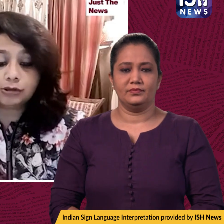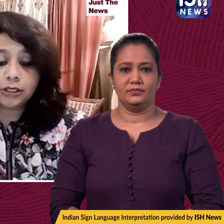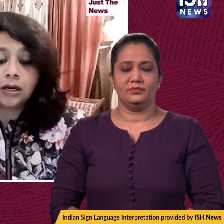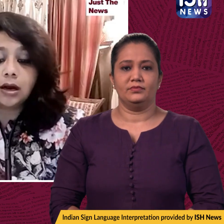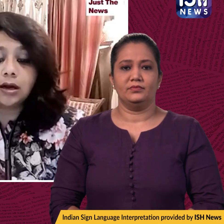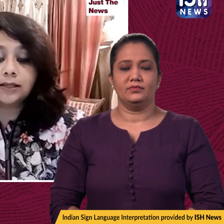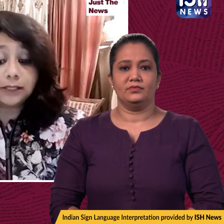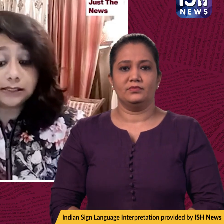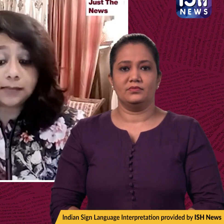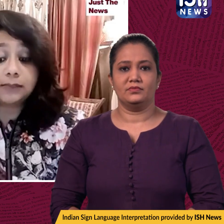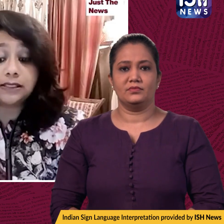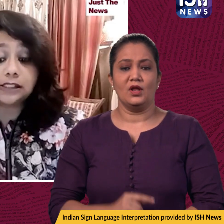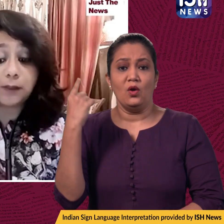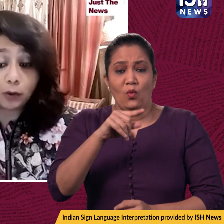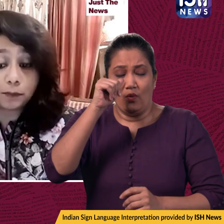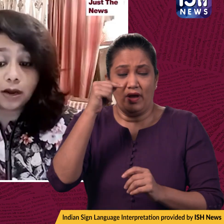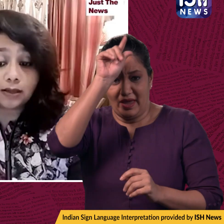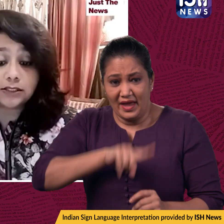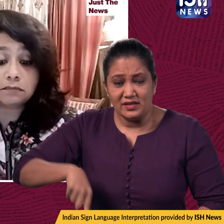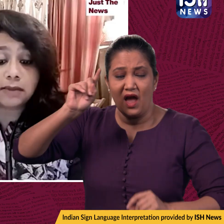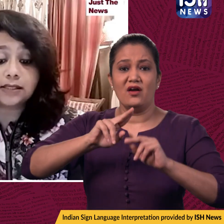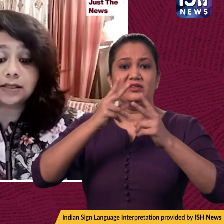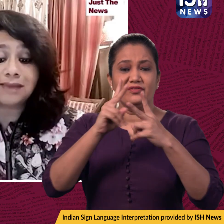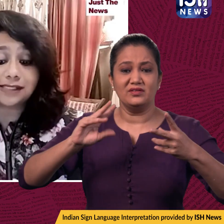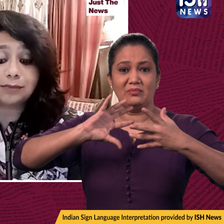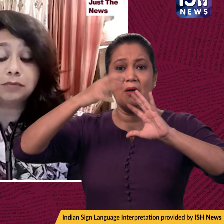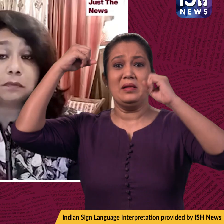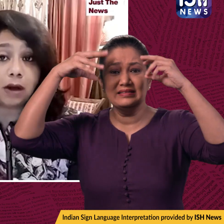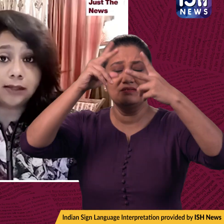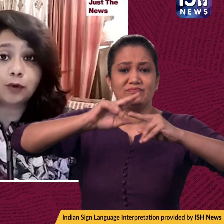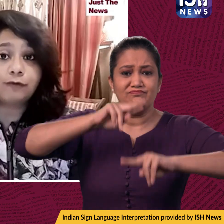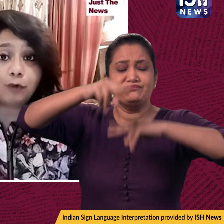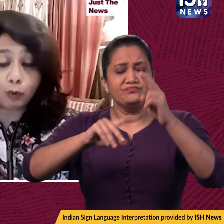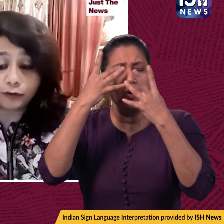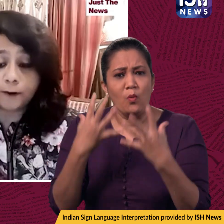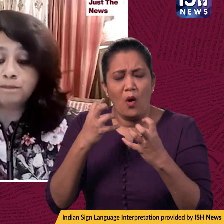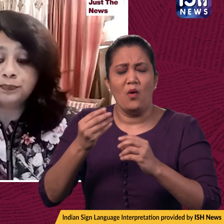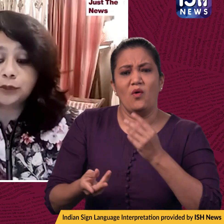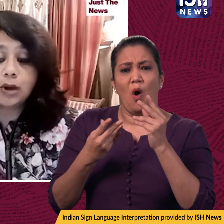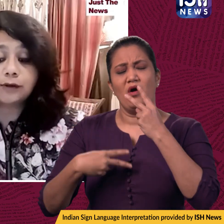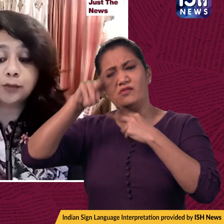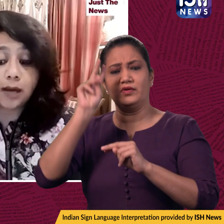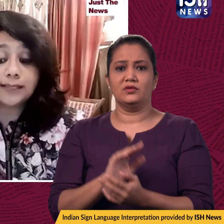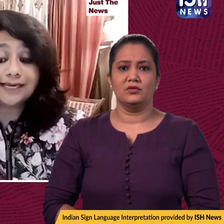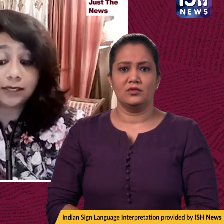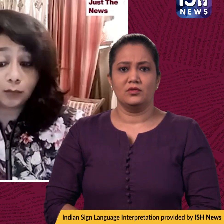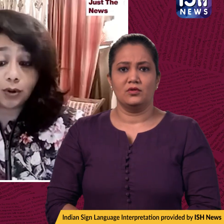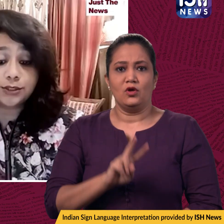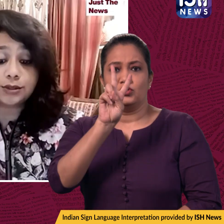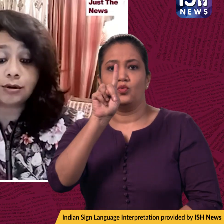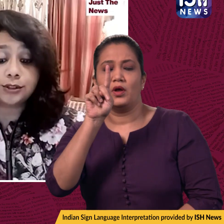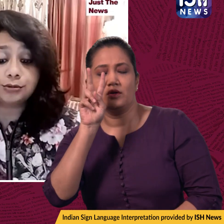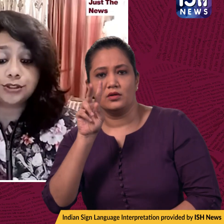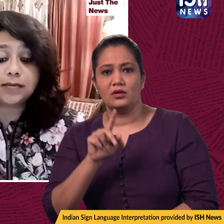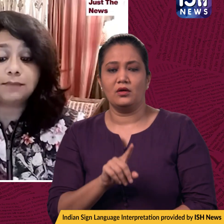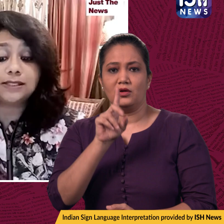in the country. In the meantime, India's power plants met maximum demand of over 201